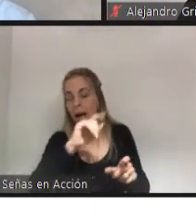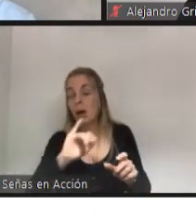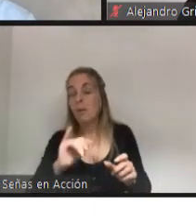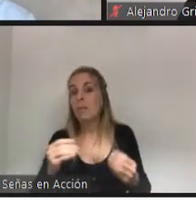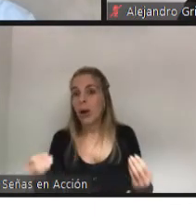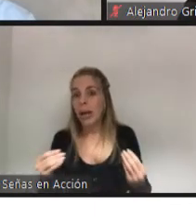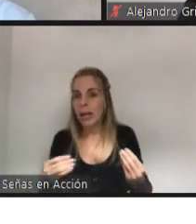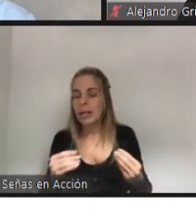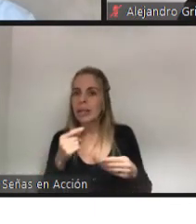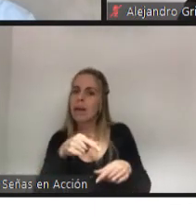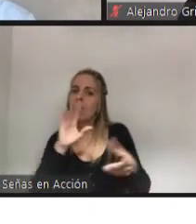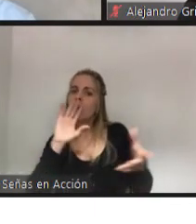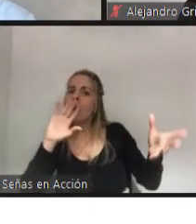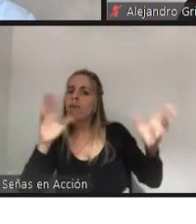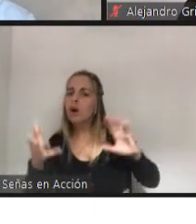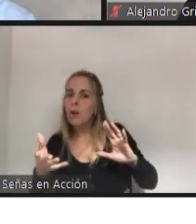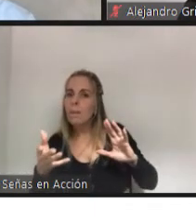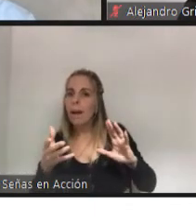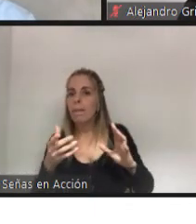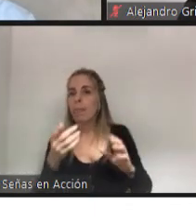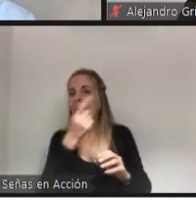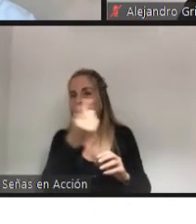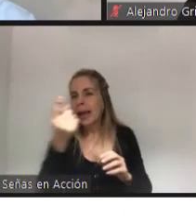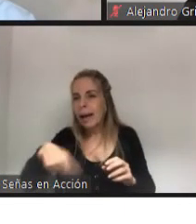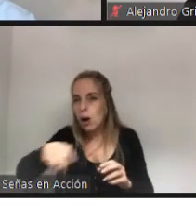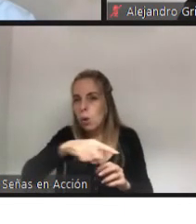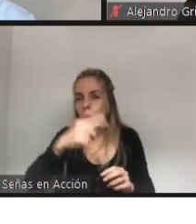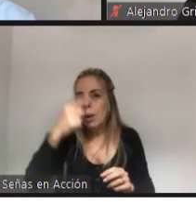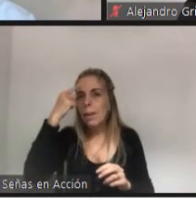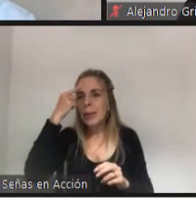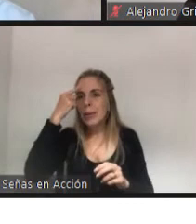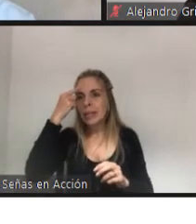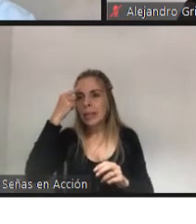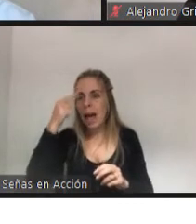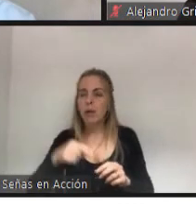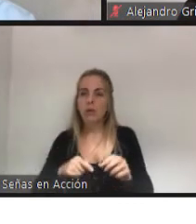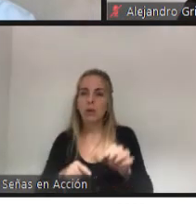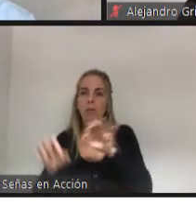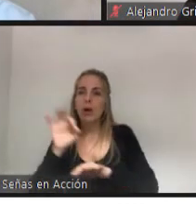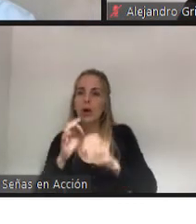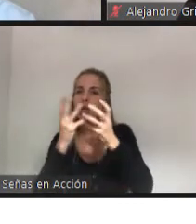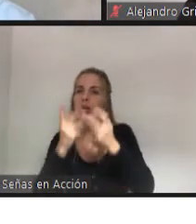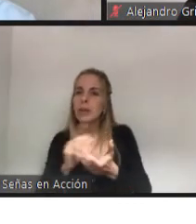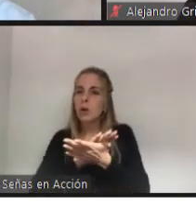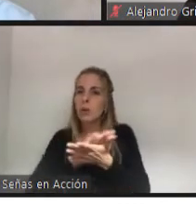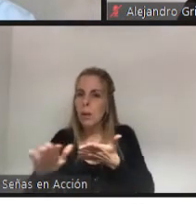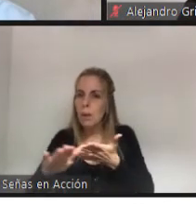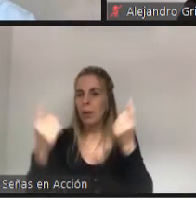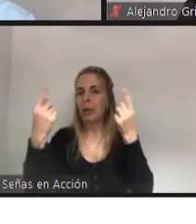means, however, that the way in which we will be thinking about our projects